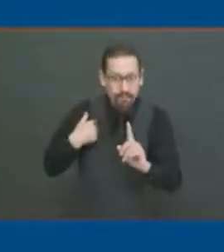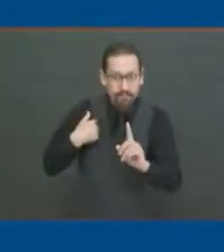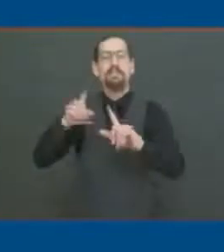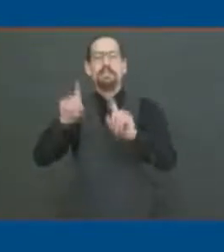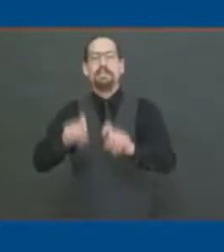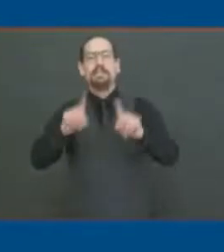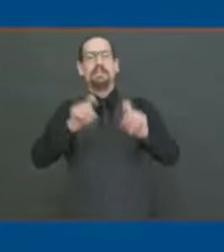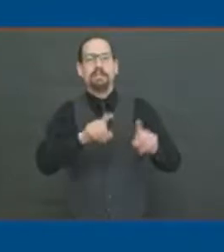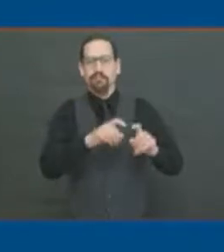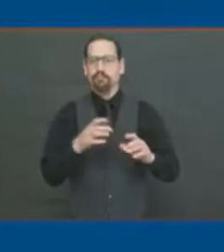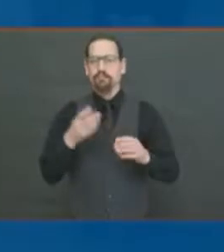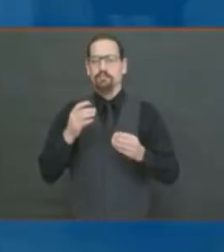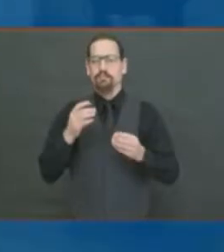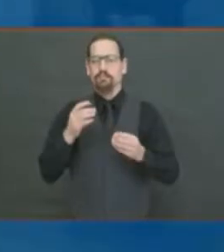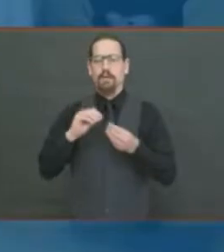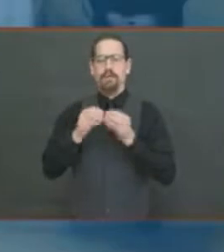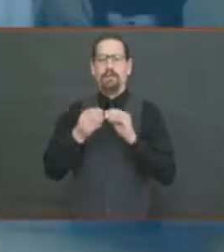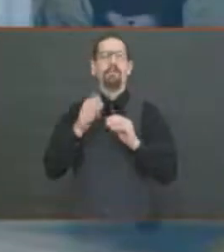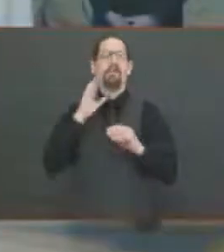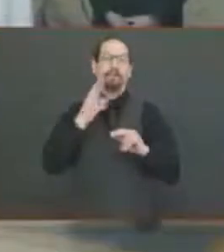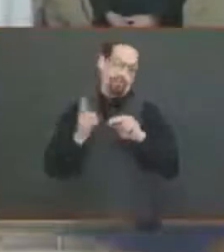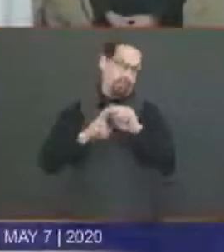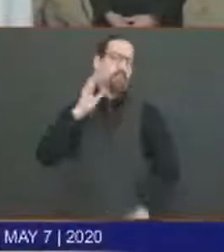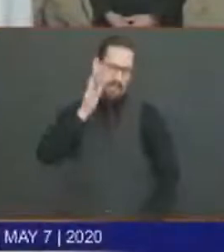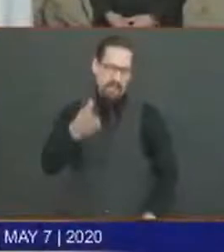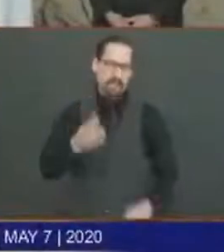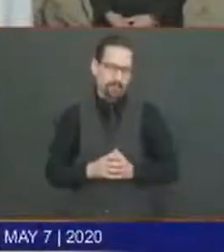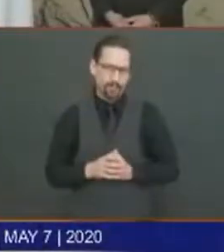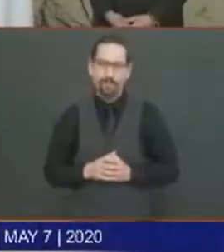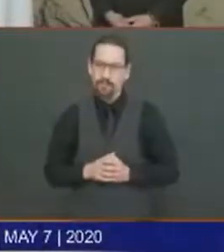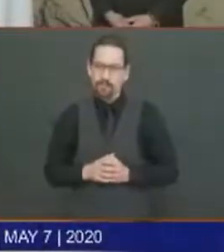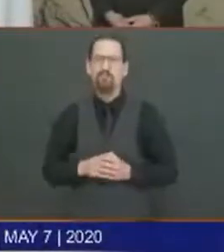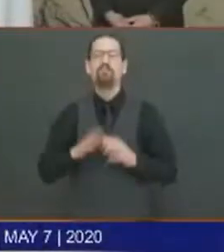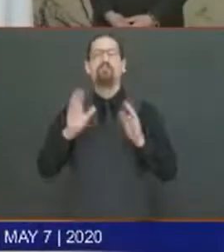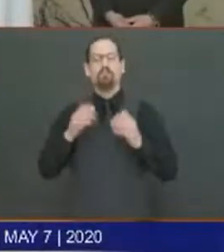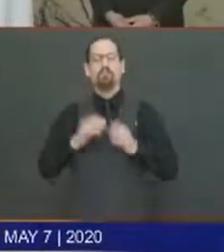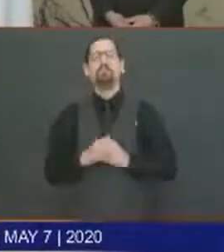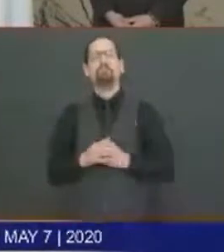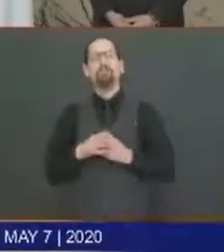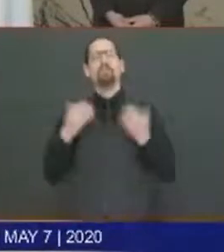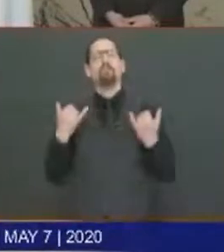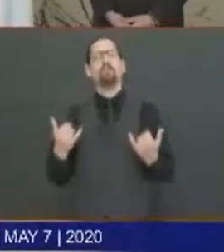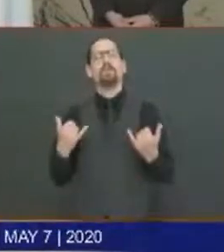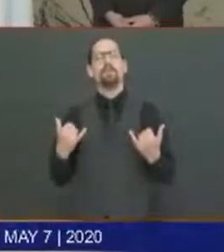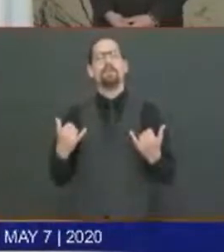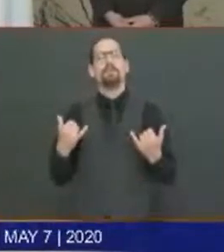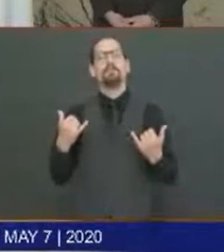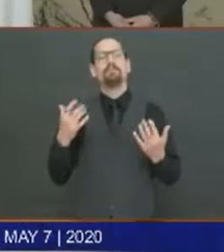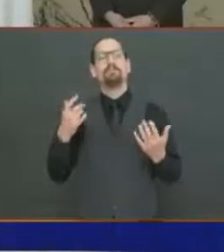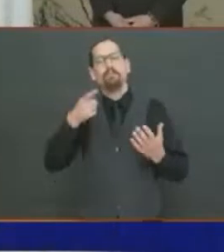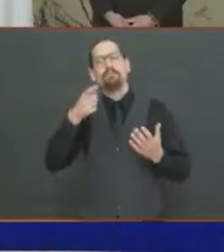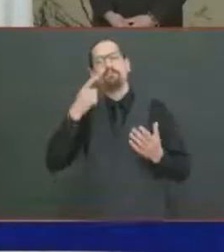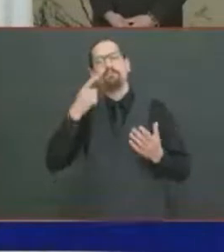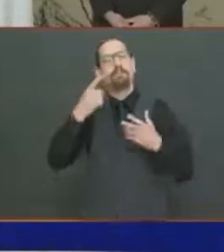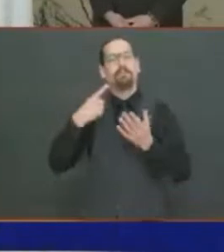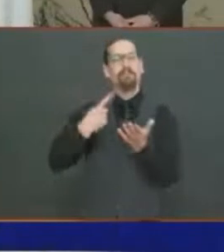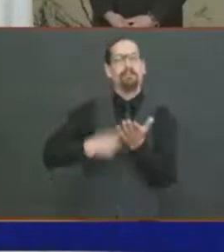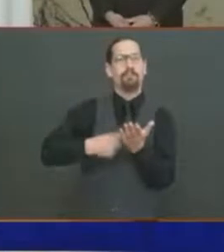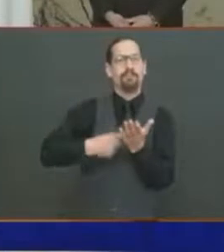Okay, today I want to focus my comments on the entering phase